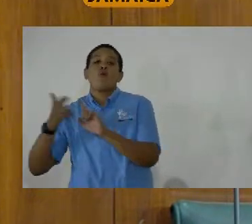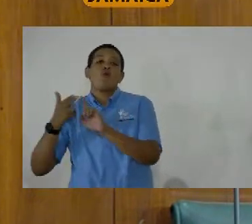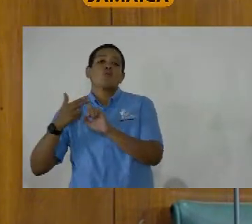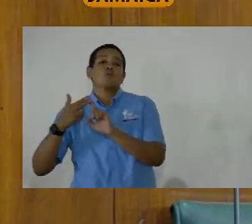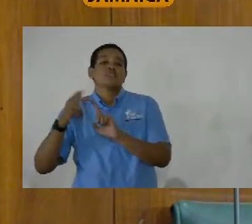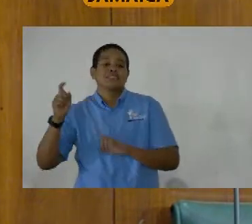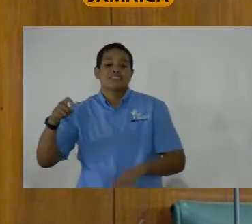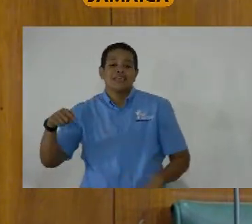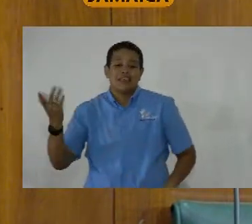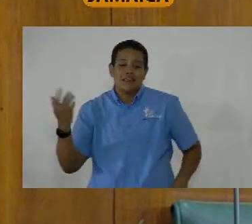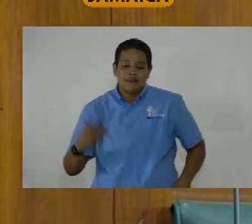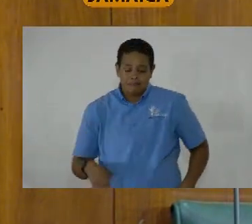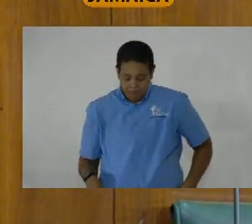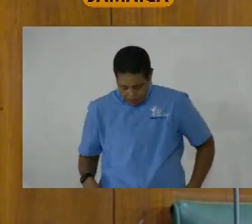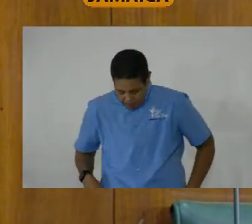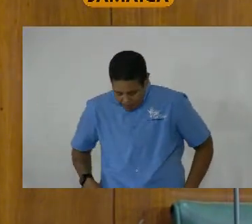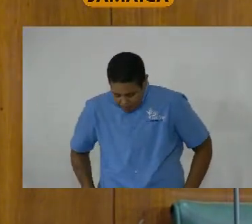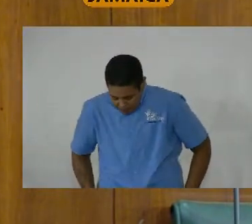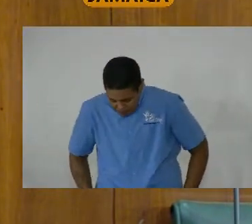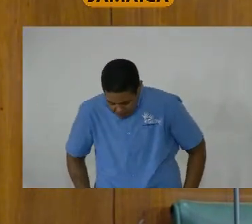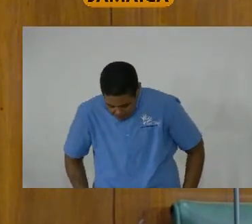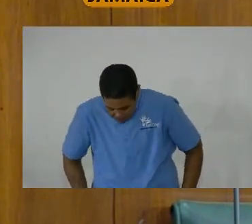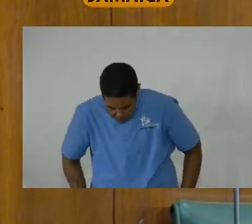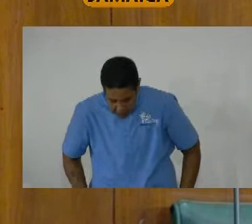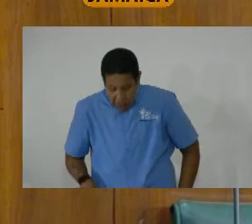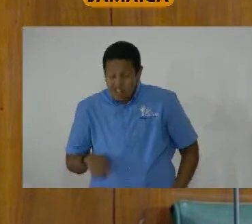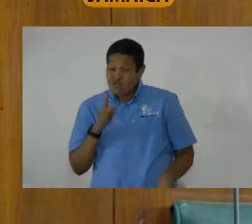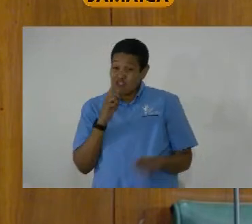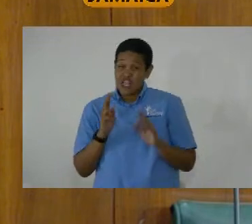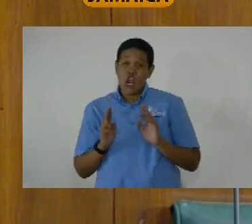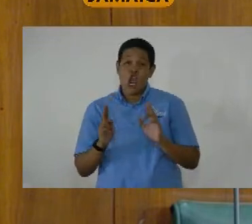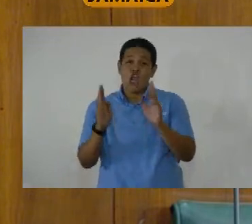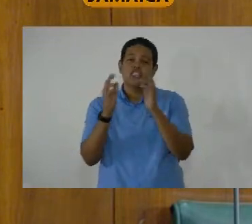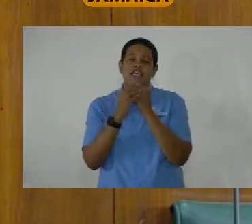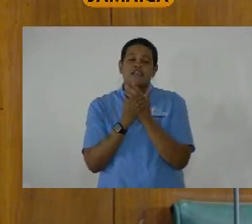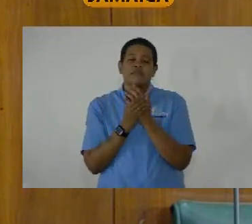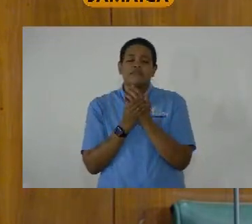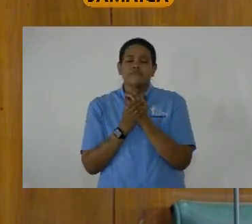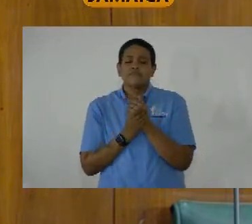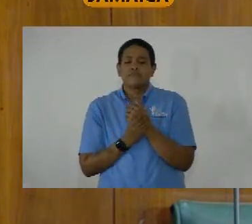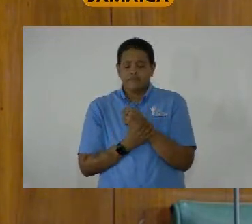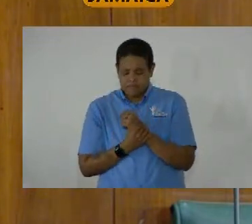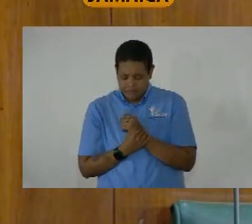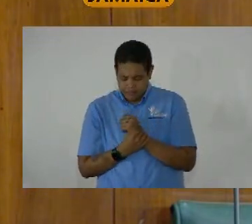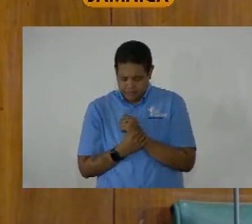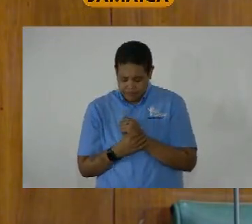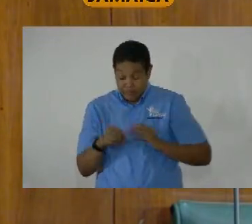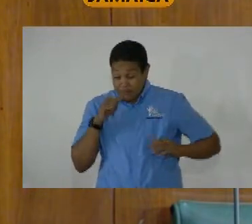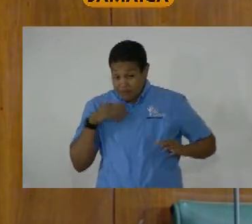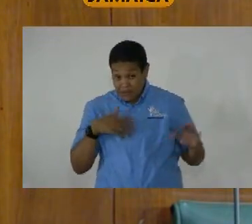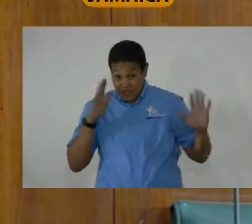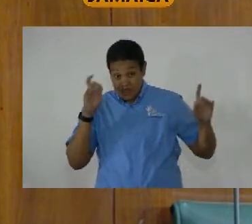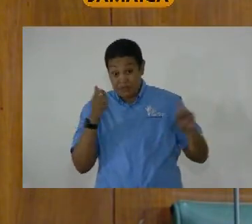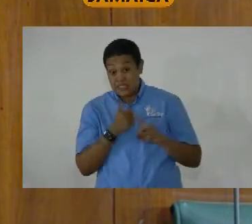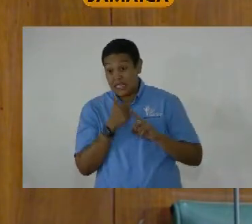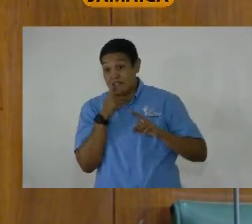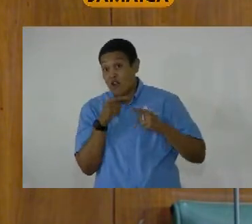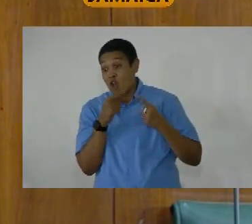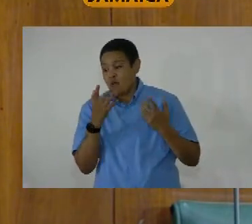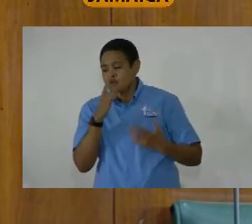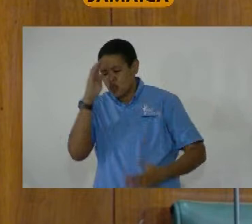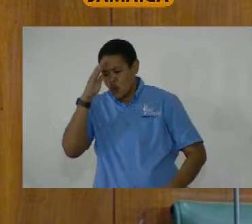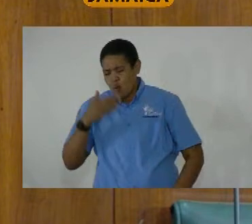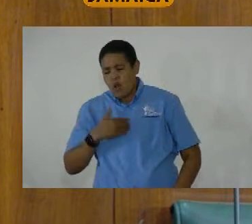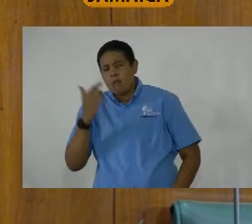medium-sized hotels, and it's urgent. Madam Speaker, even as the opposition welcomes